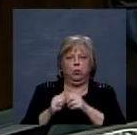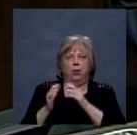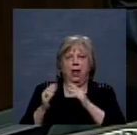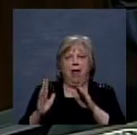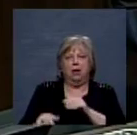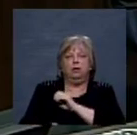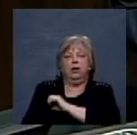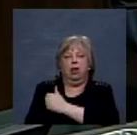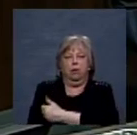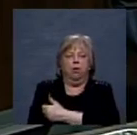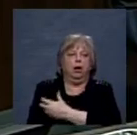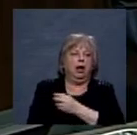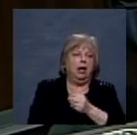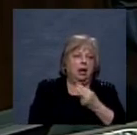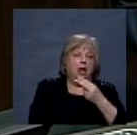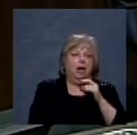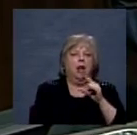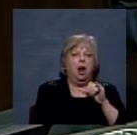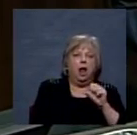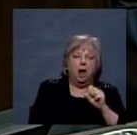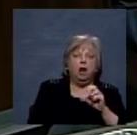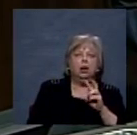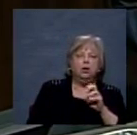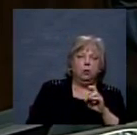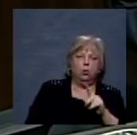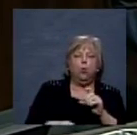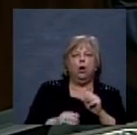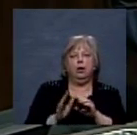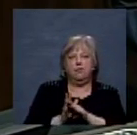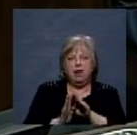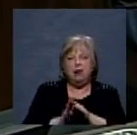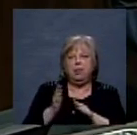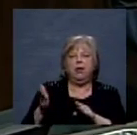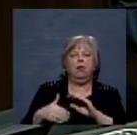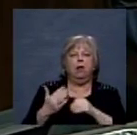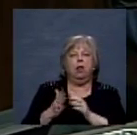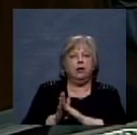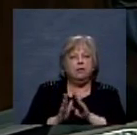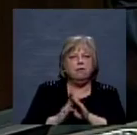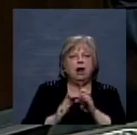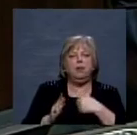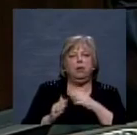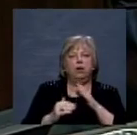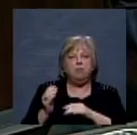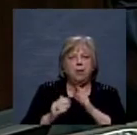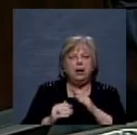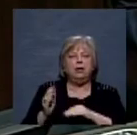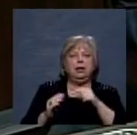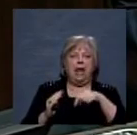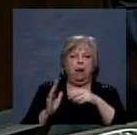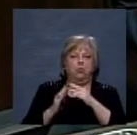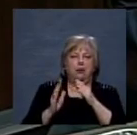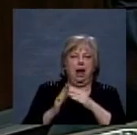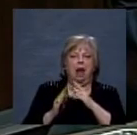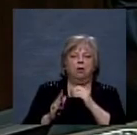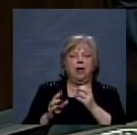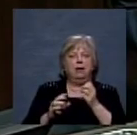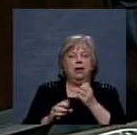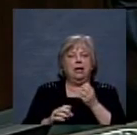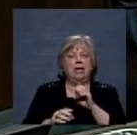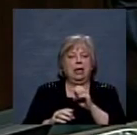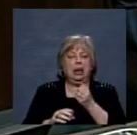and Hollinsworth development over there, and you look at all the development we've done downtown and eastern part of our community. So we've also